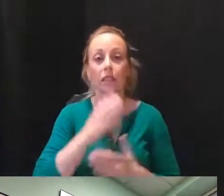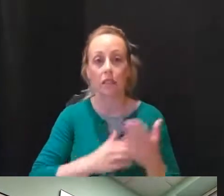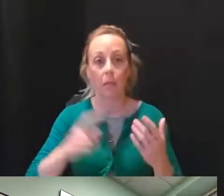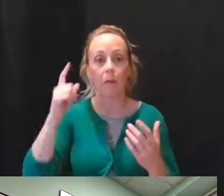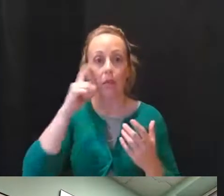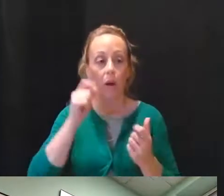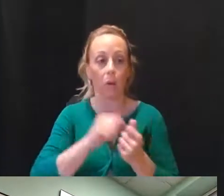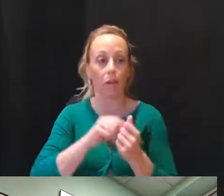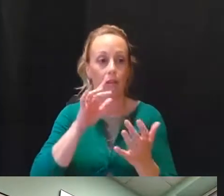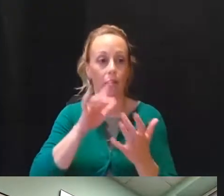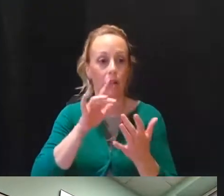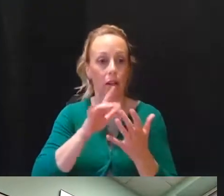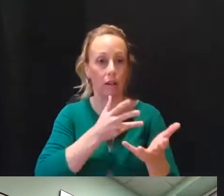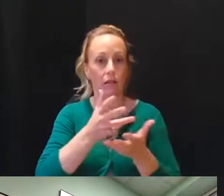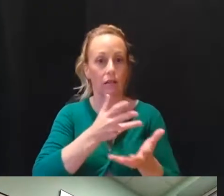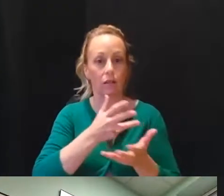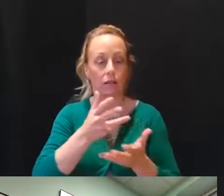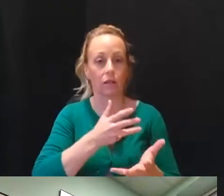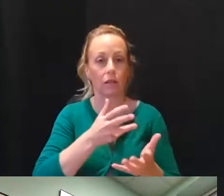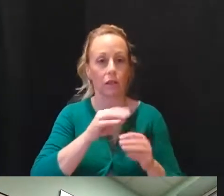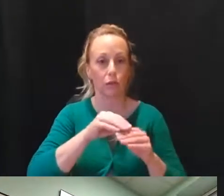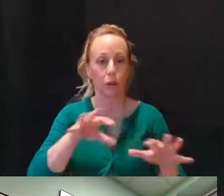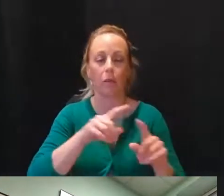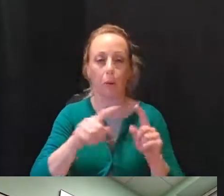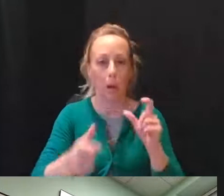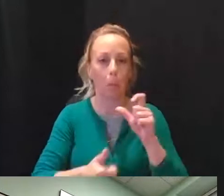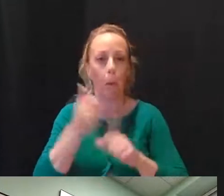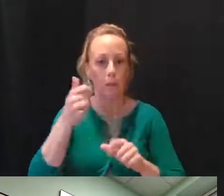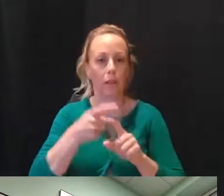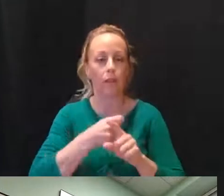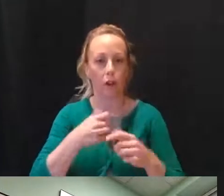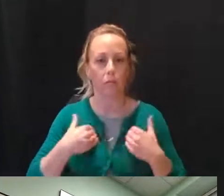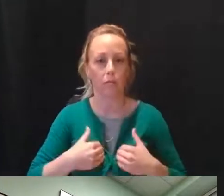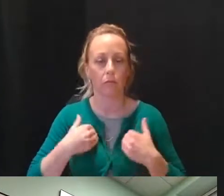contact spread, but mainly it's droplet from respiratory.